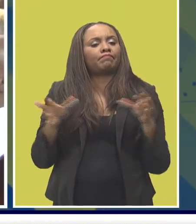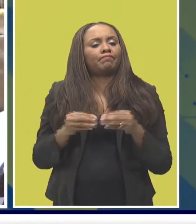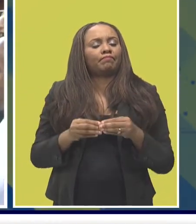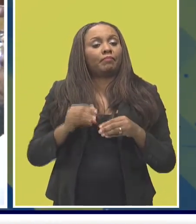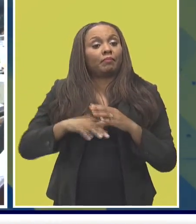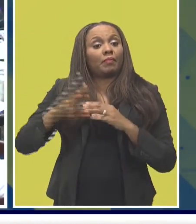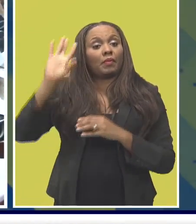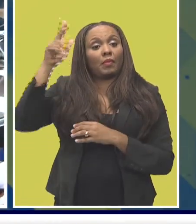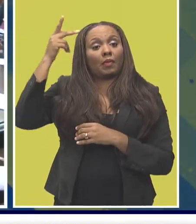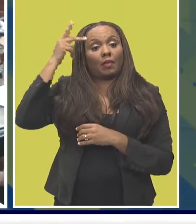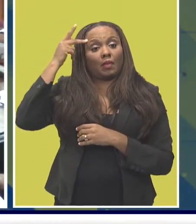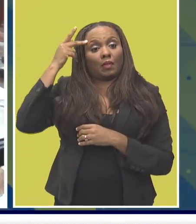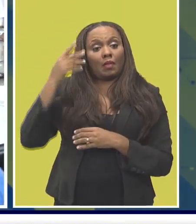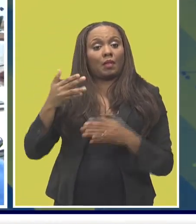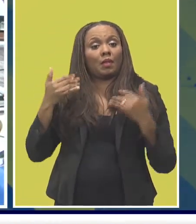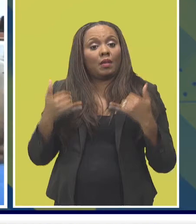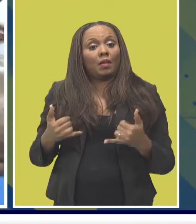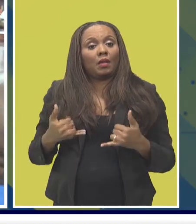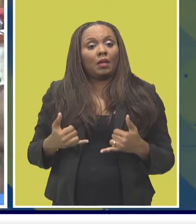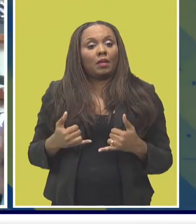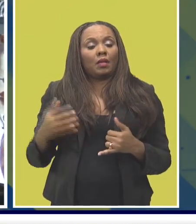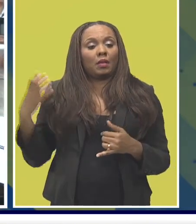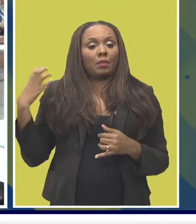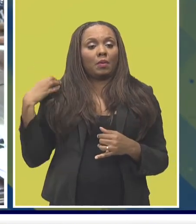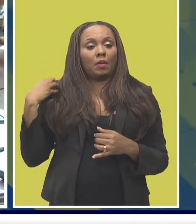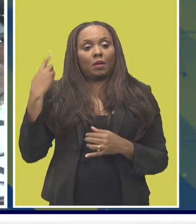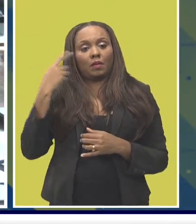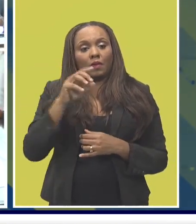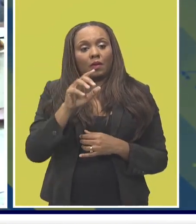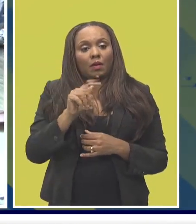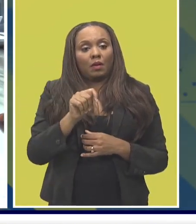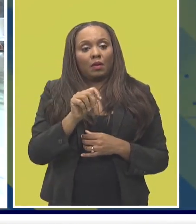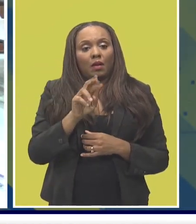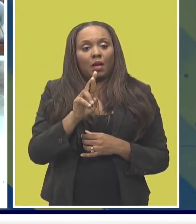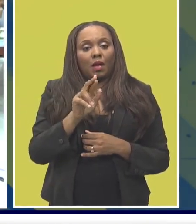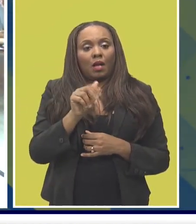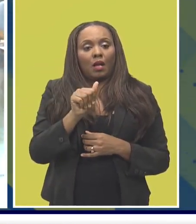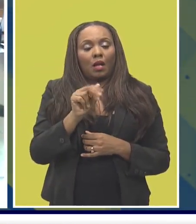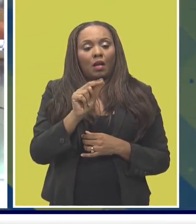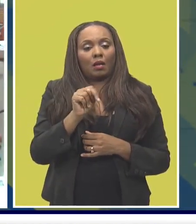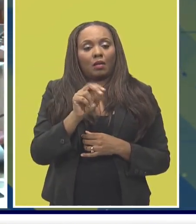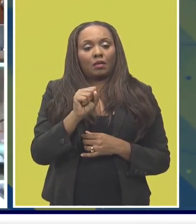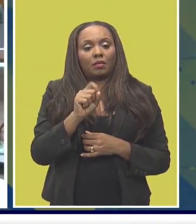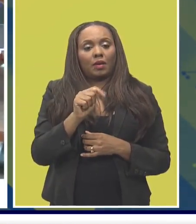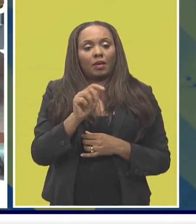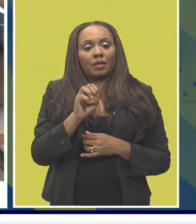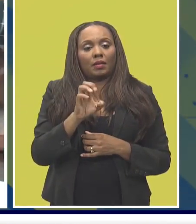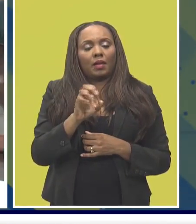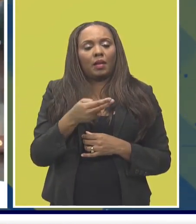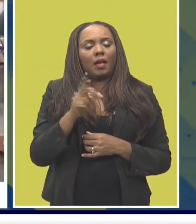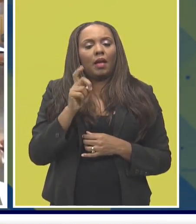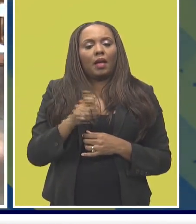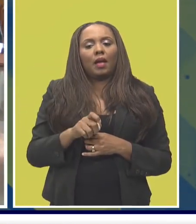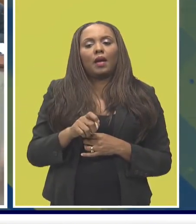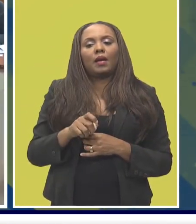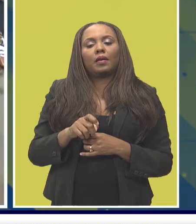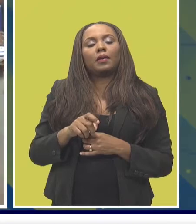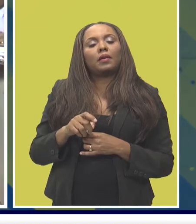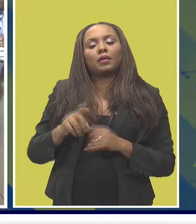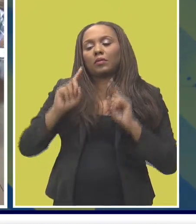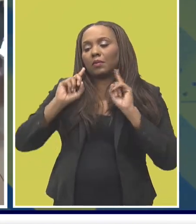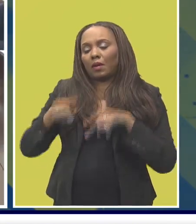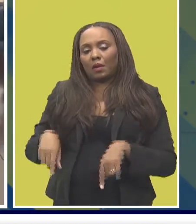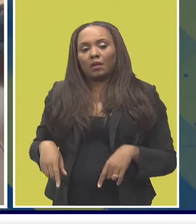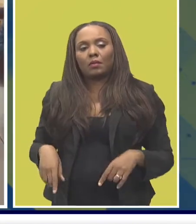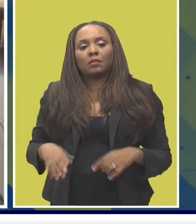Leader Bishop Joseph Atherley, saw TransTech boss Lloyd Brathwaite responding to questions. He was accompanied by his lawyer, the